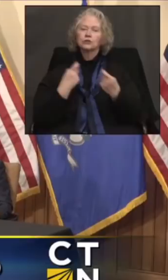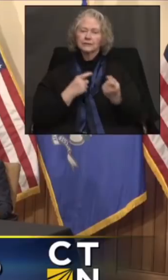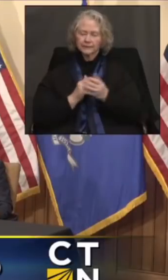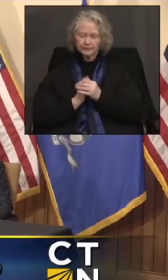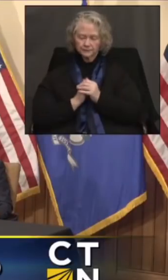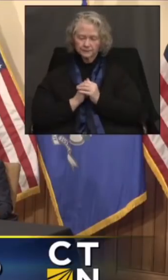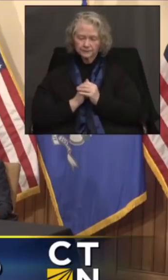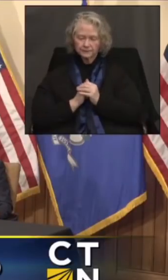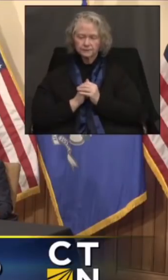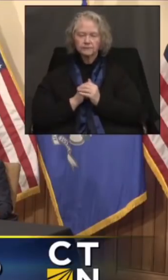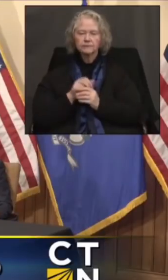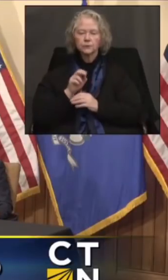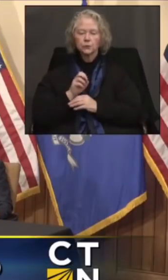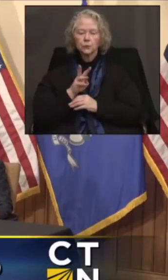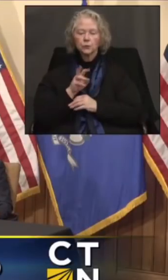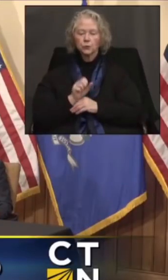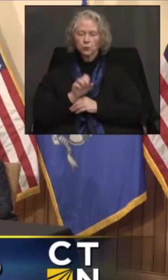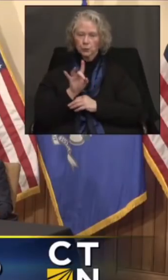News 8.